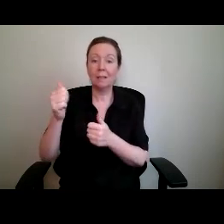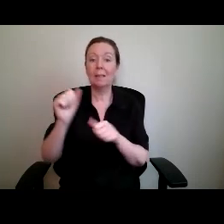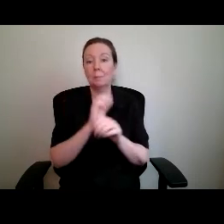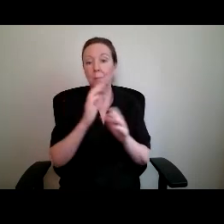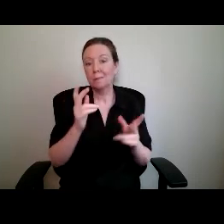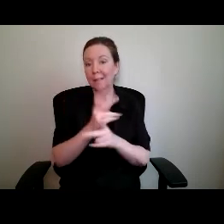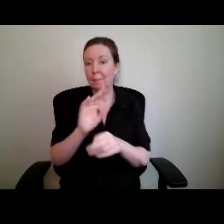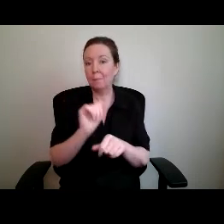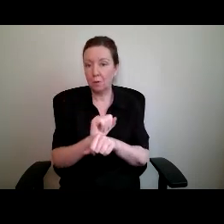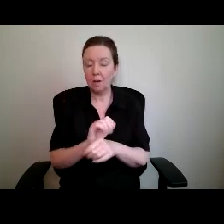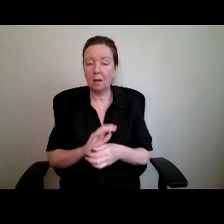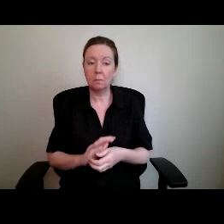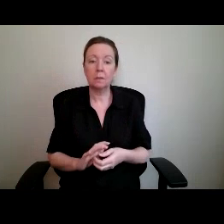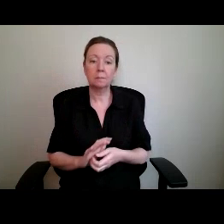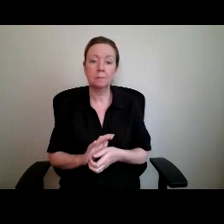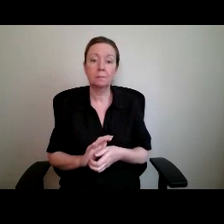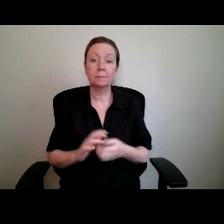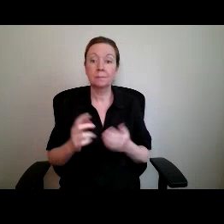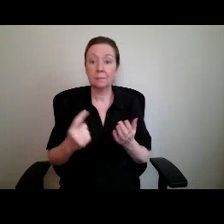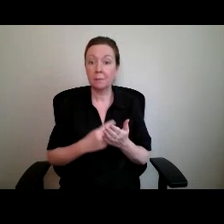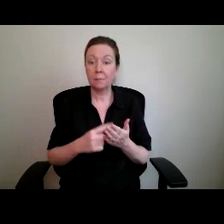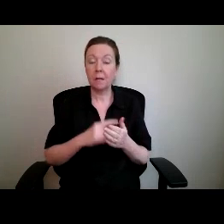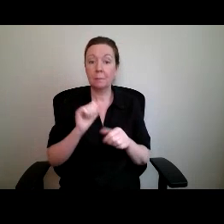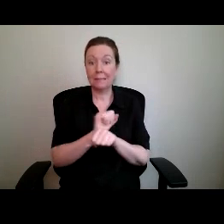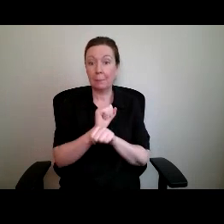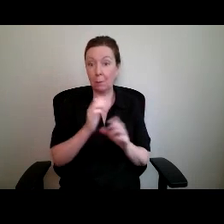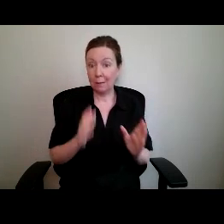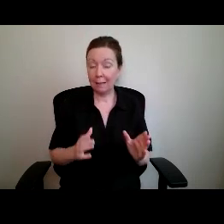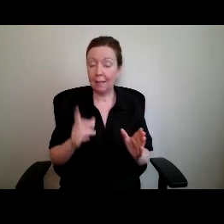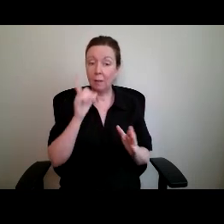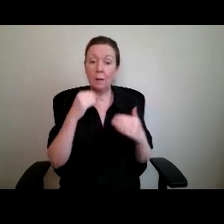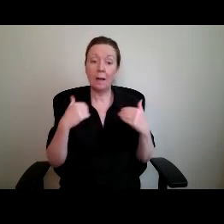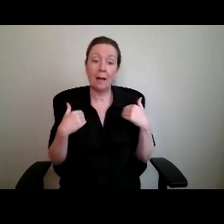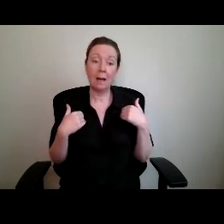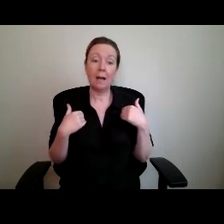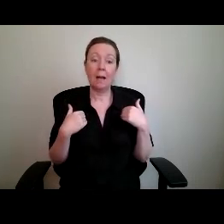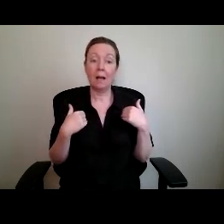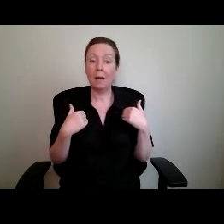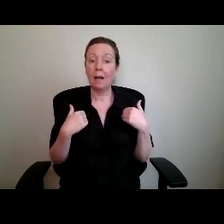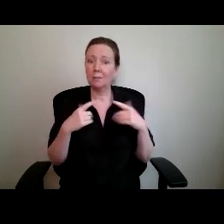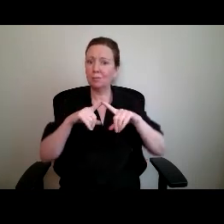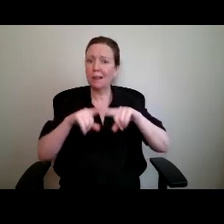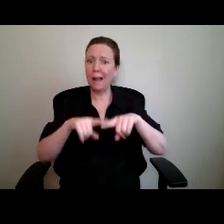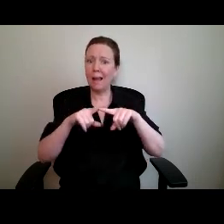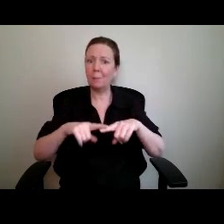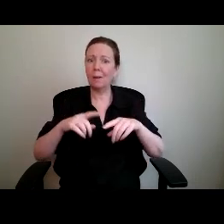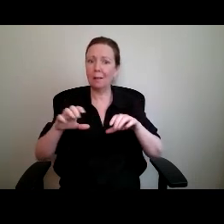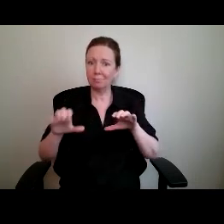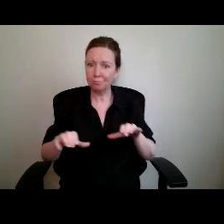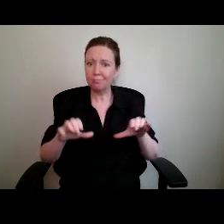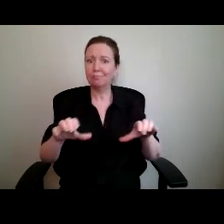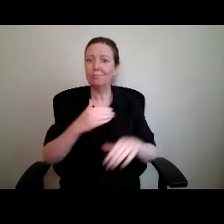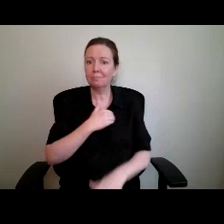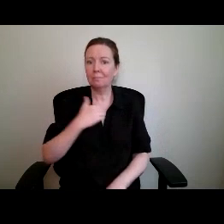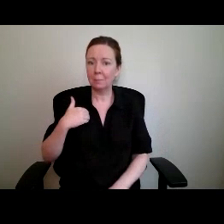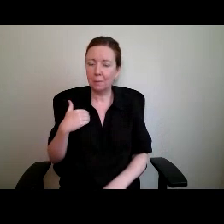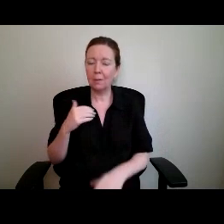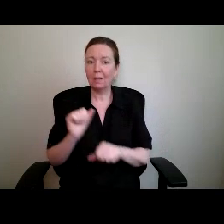retain their jobs. And so sometimes an employee who has been a reliable, productive member